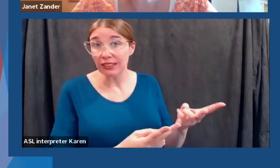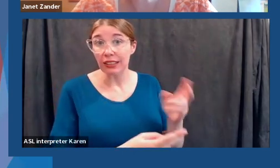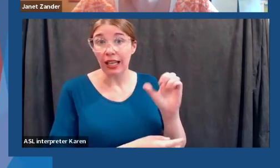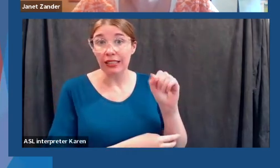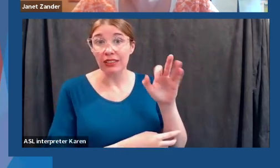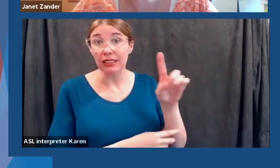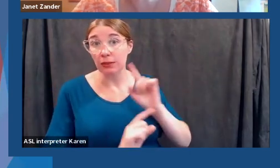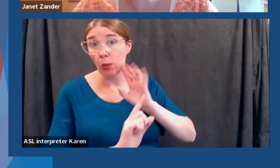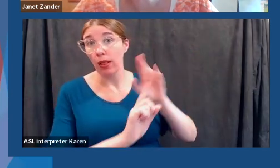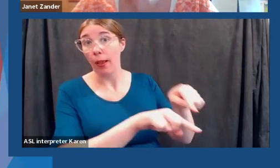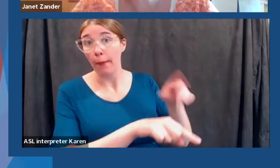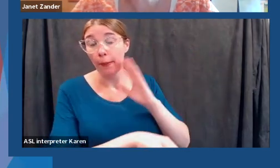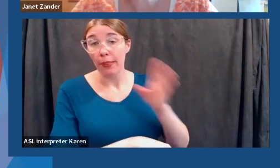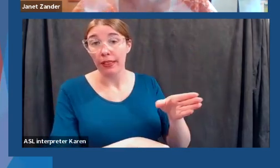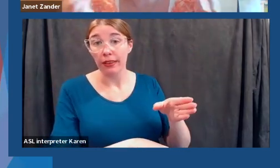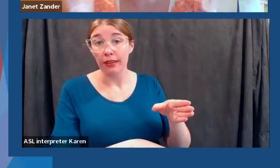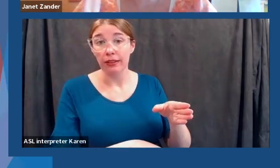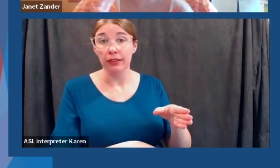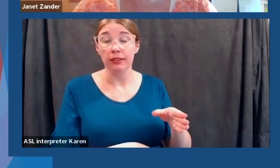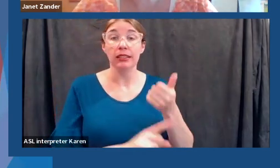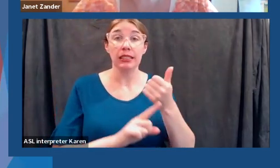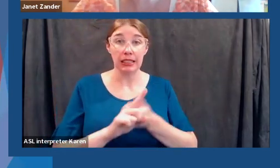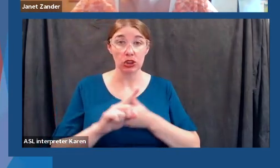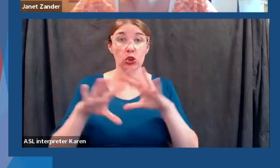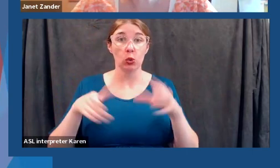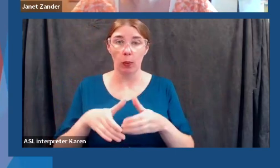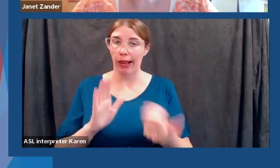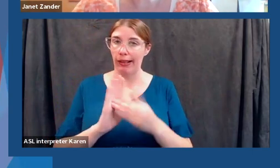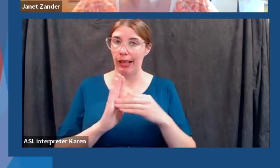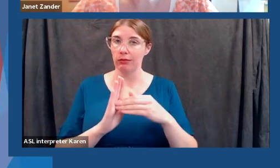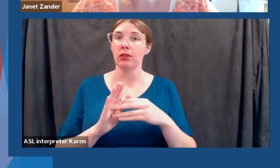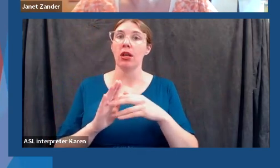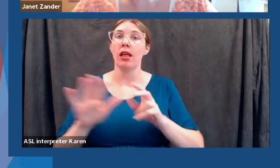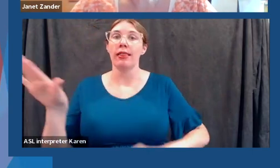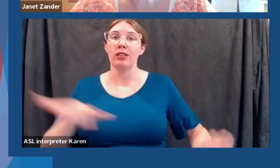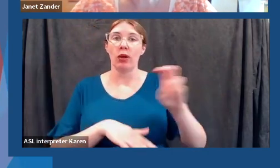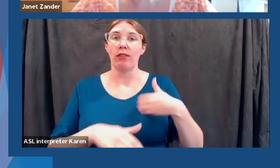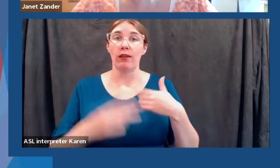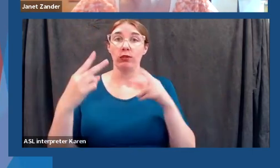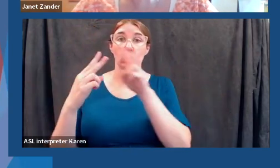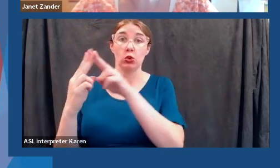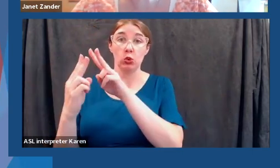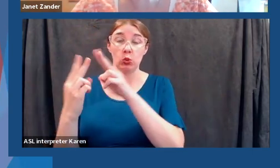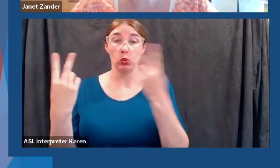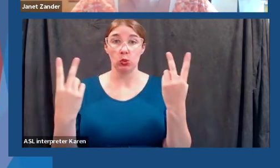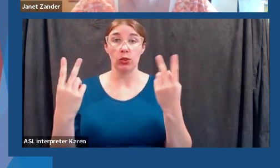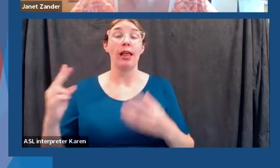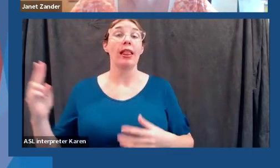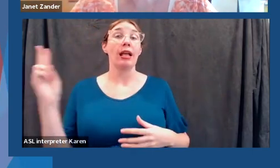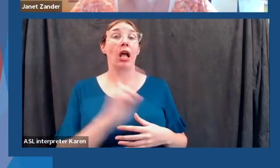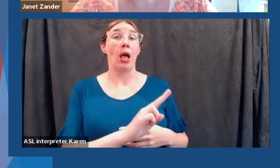out. Each group of special voting deputies, and they travel in pairs, may come out up to 2